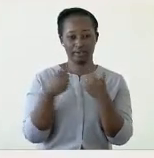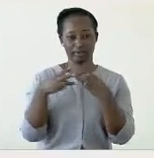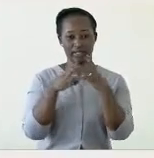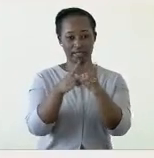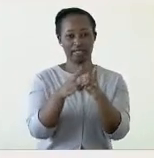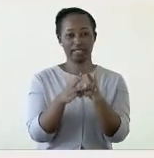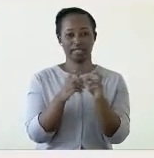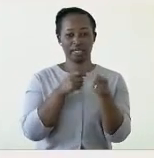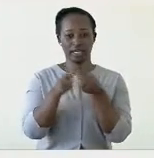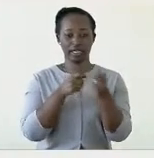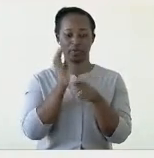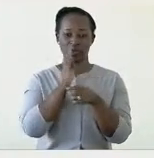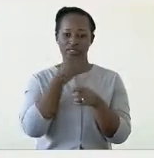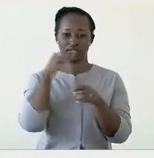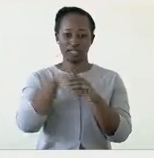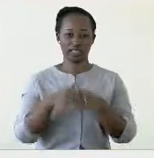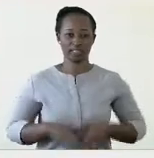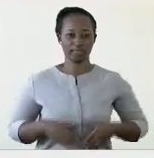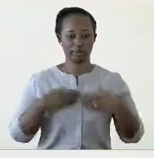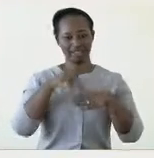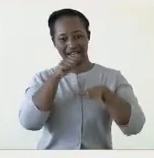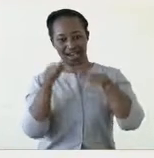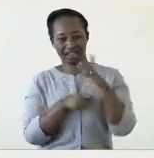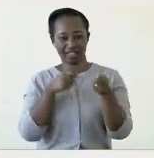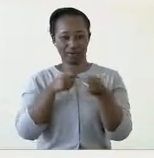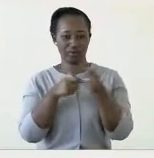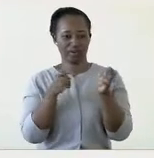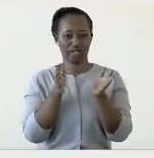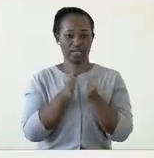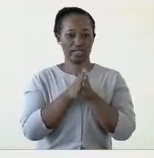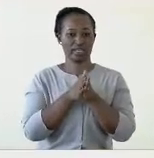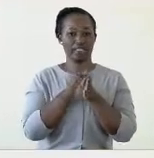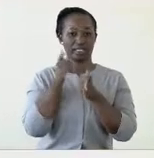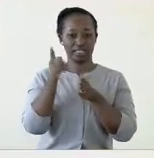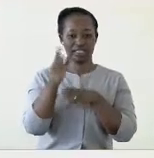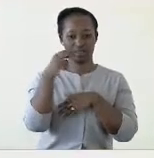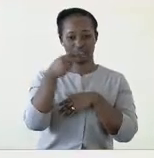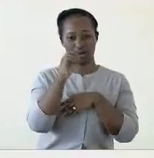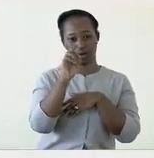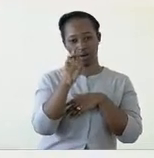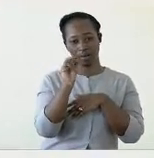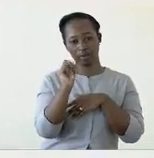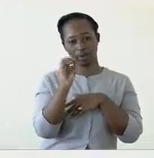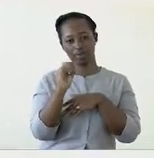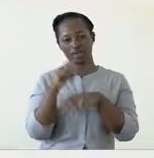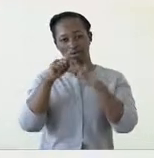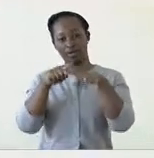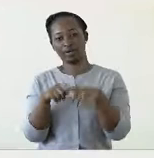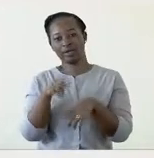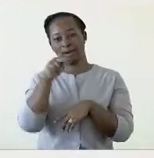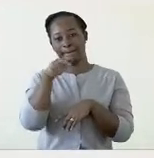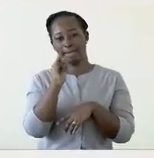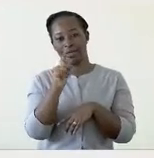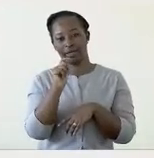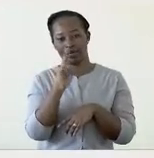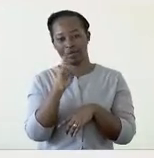water in the body is under the control of antidiuretic hormones, as mentioned it. This hormone is produced by the pituitary gland and located at the base of